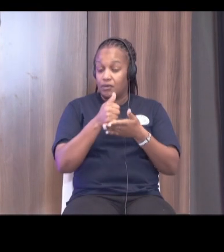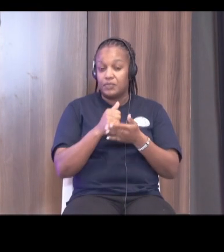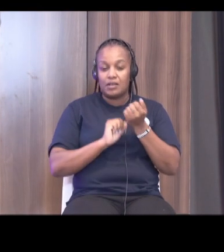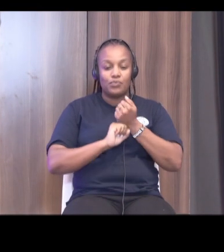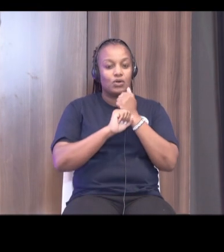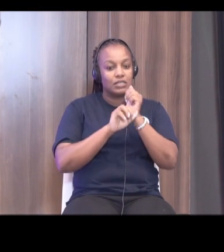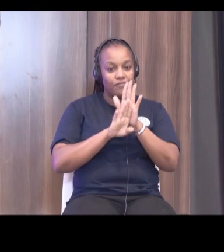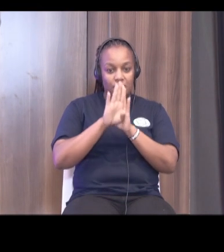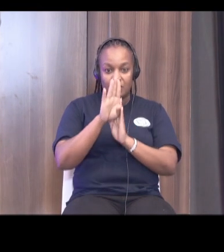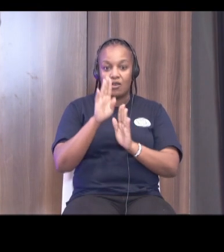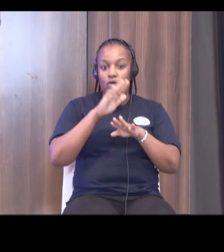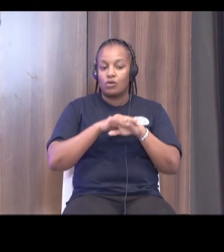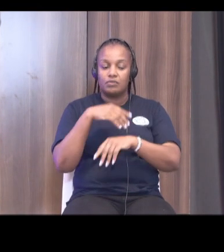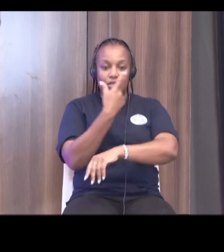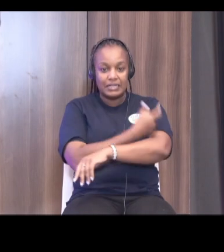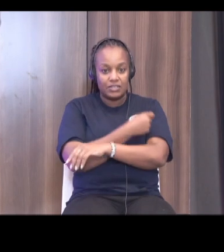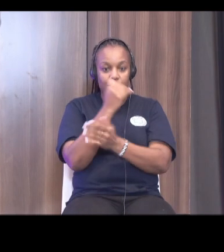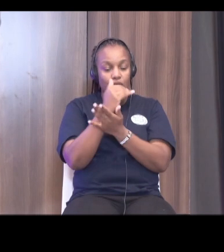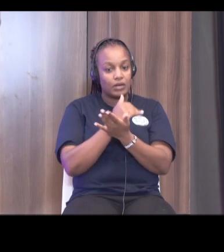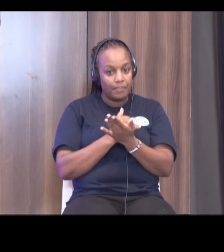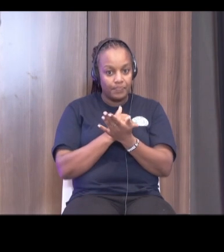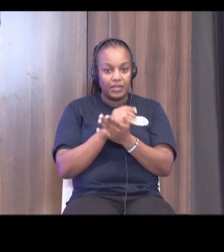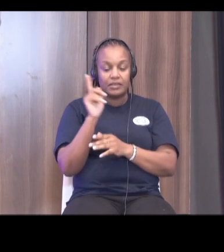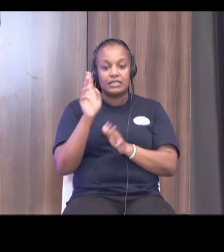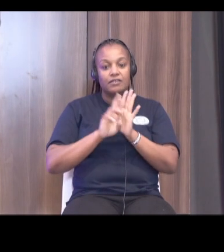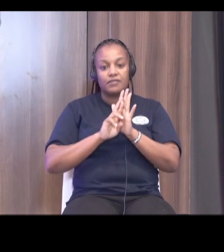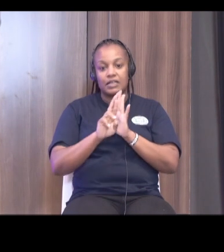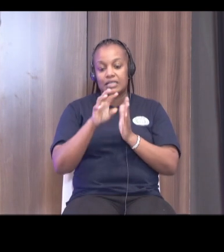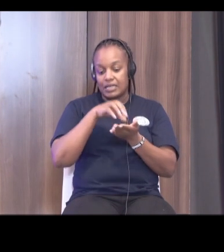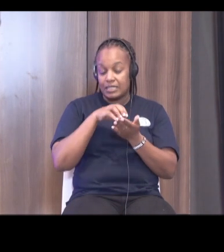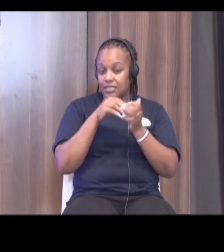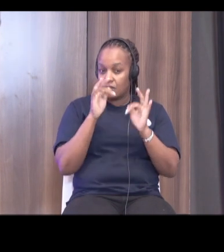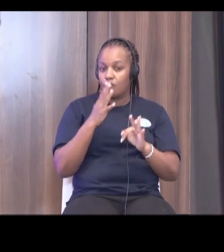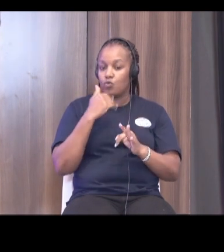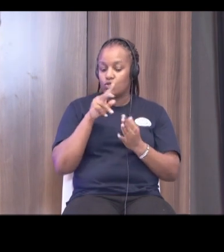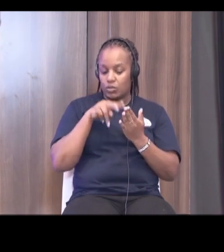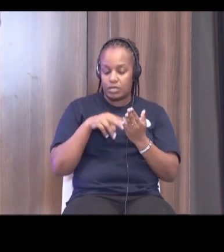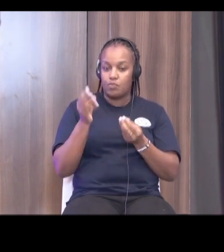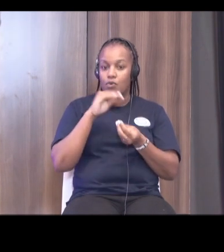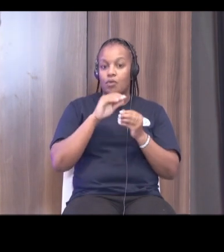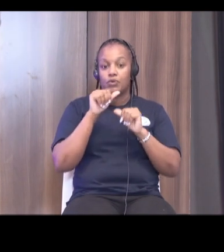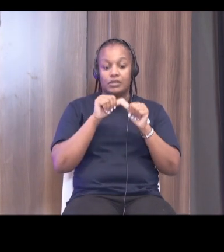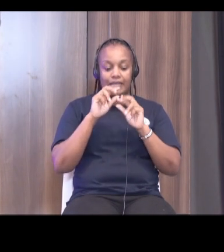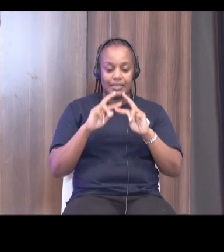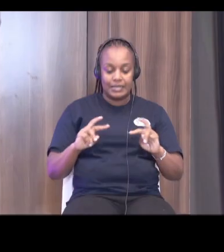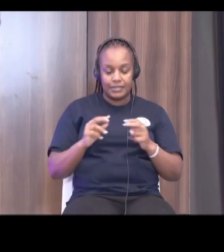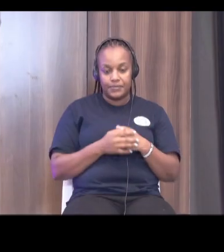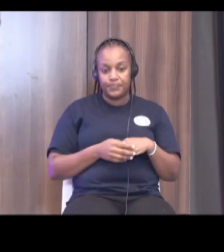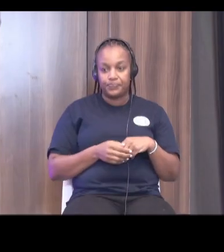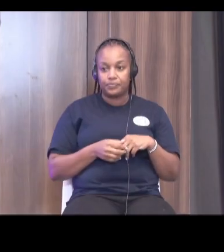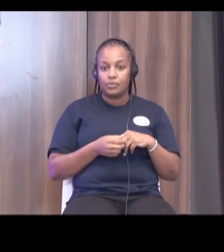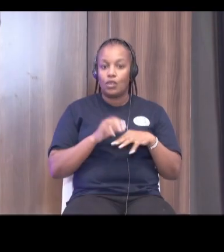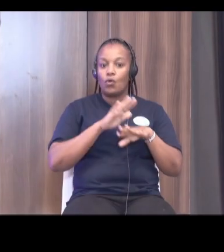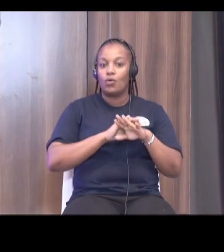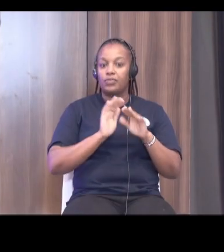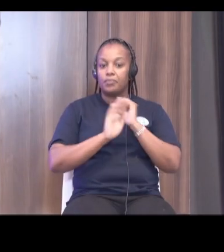development for a maternal immunization program, and there's your reference in case you want to read more about this study. So moving on to our pregnant women